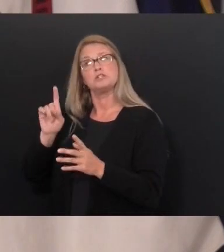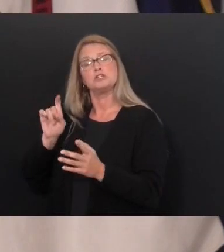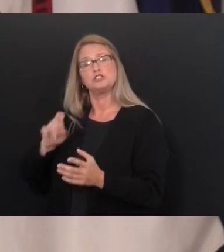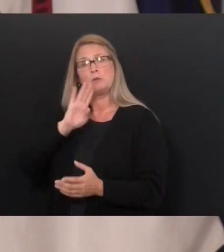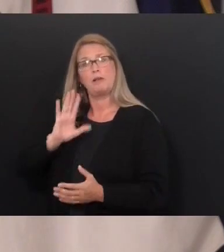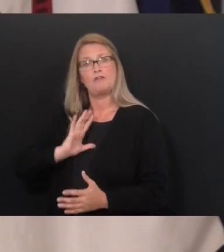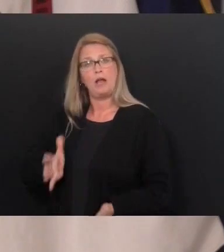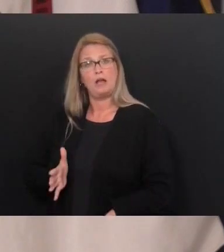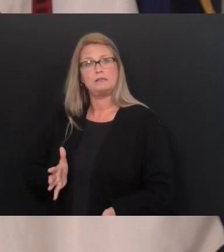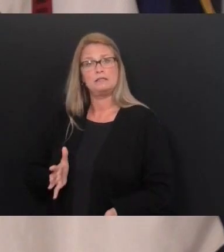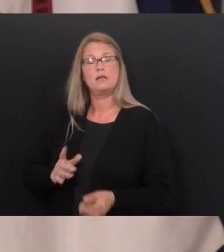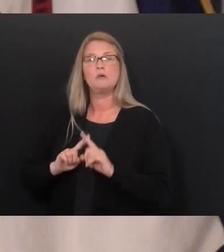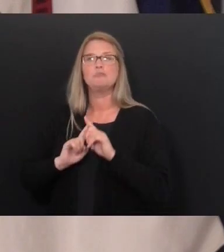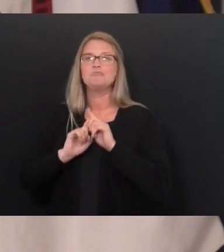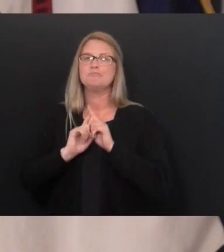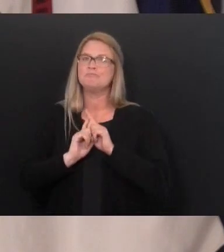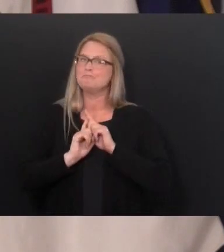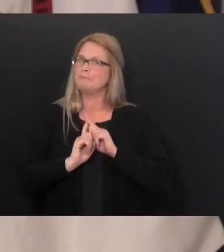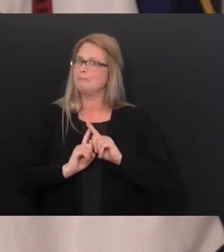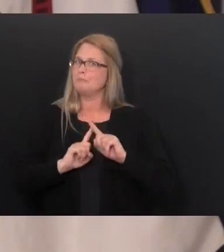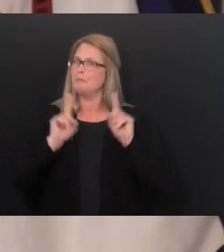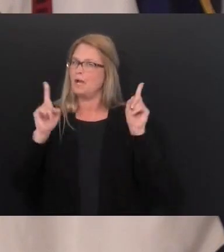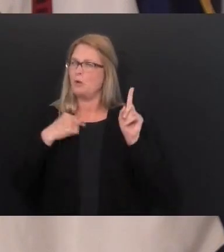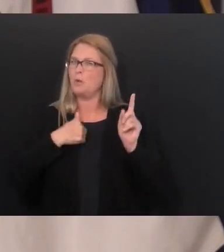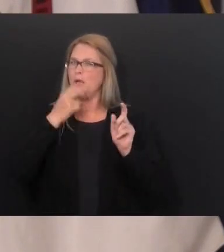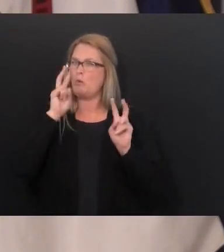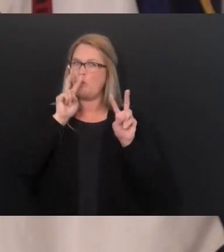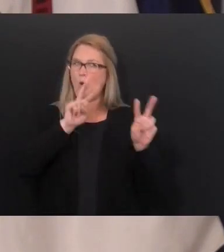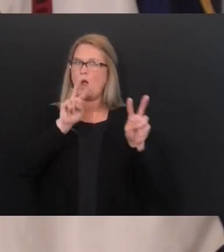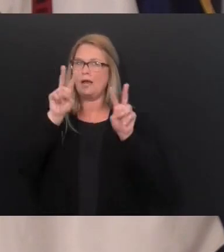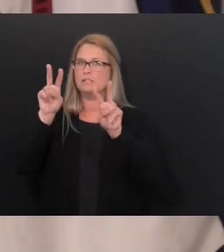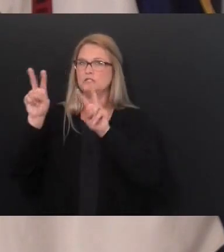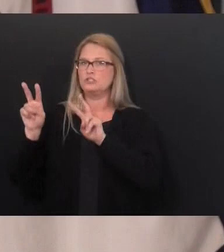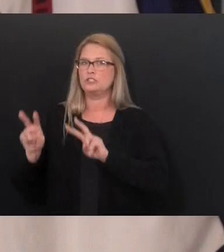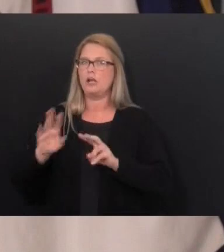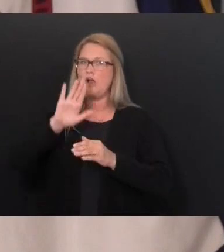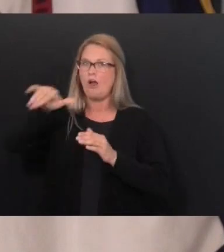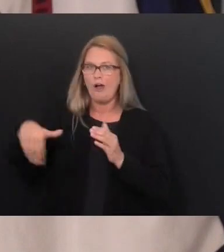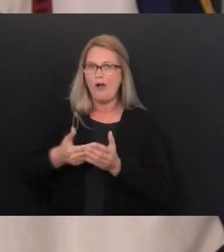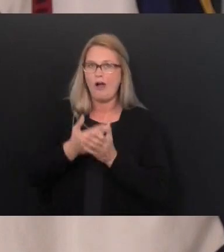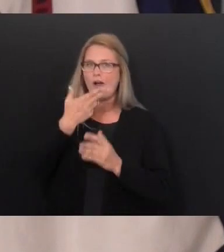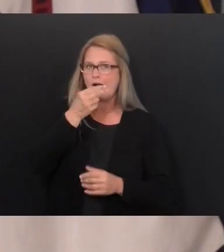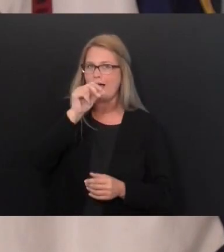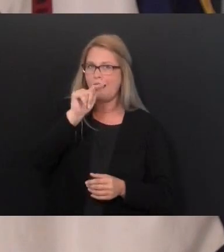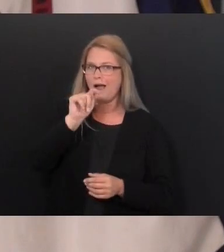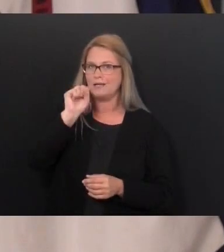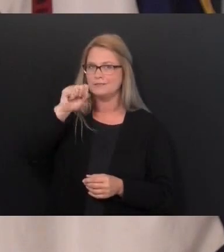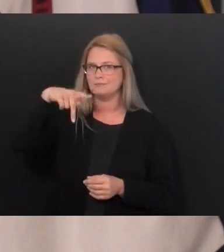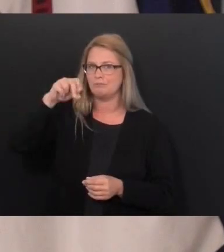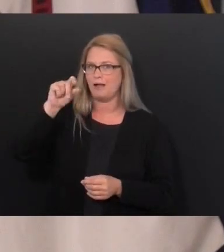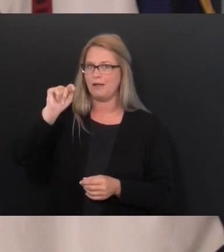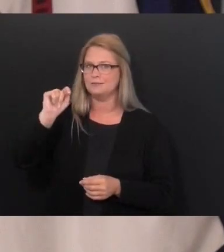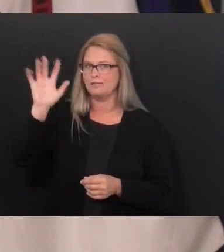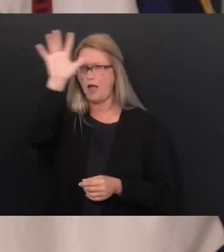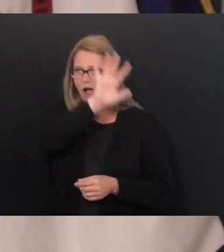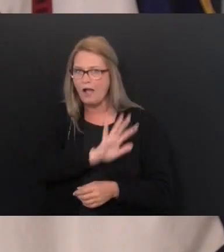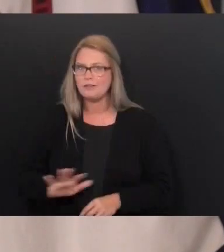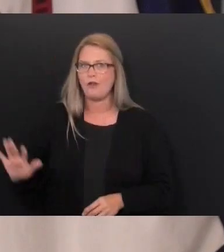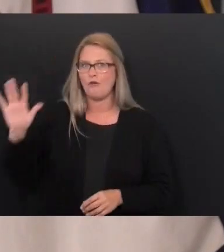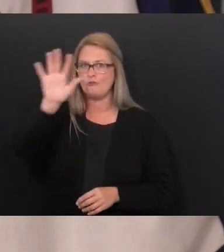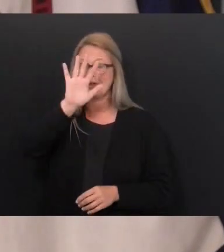But we're watching every one of these hot spots all across the country and everything. And if we